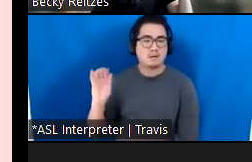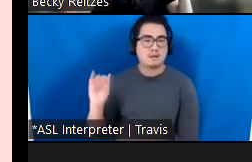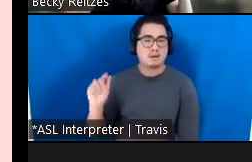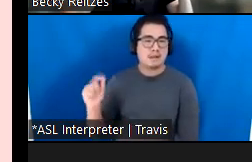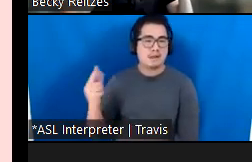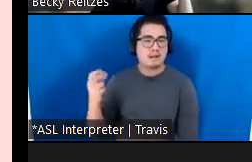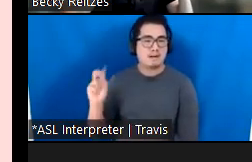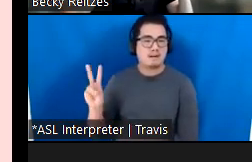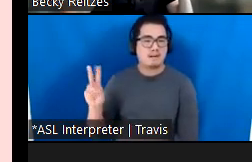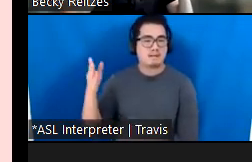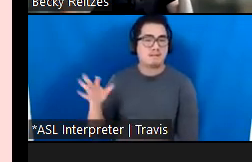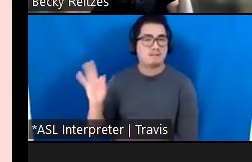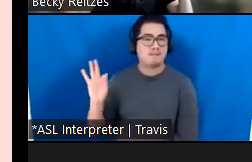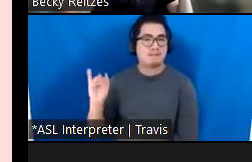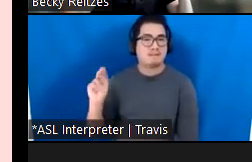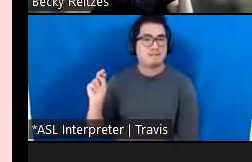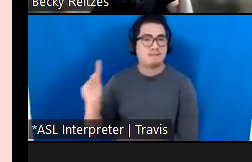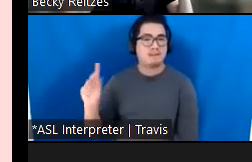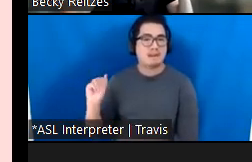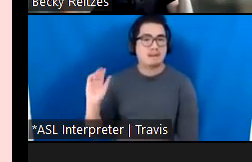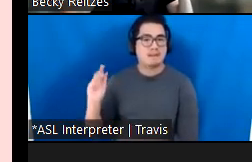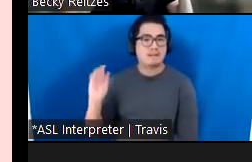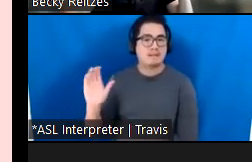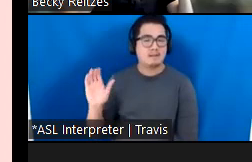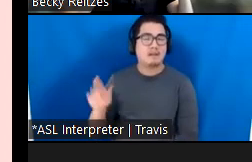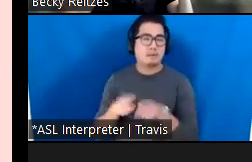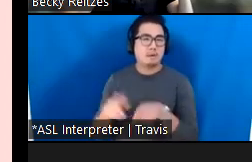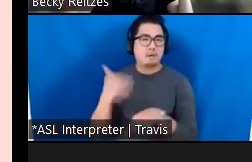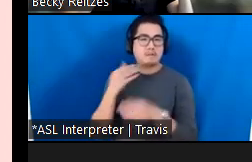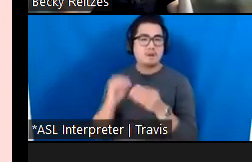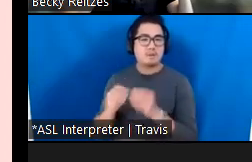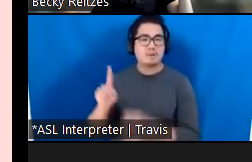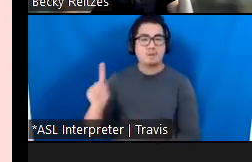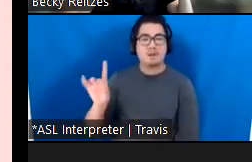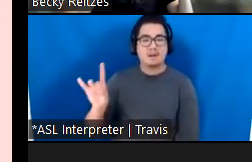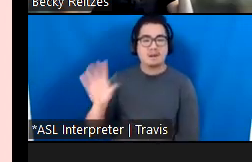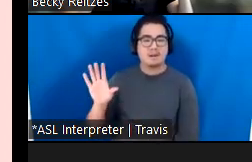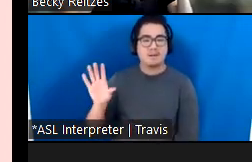1-800-756-5437. And I'm going to look at you all again for a moment, and